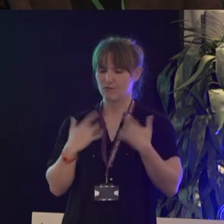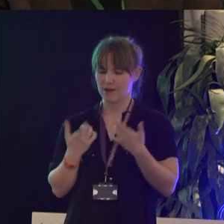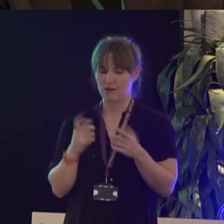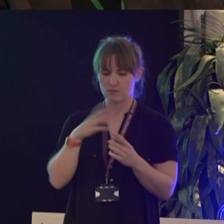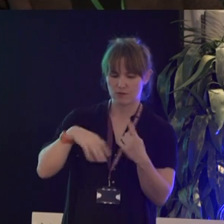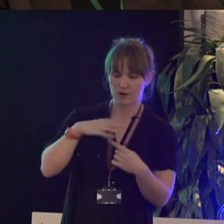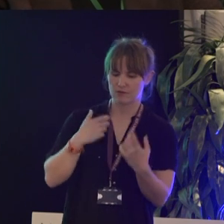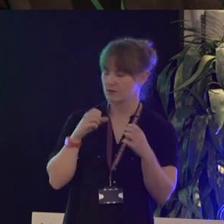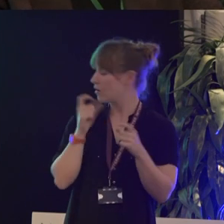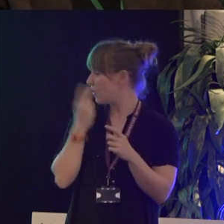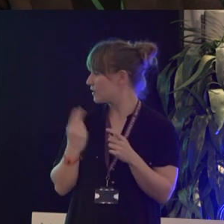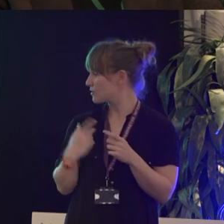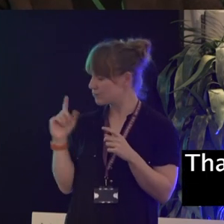it.